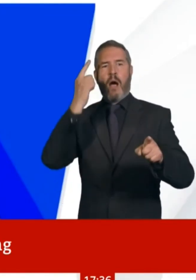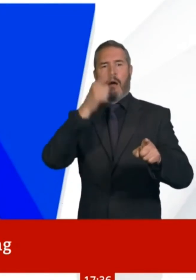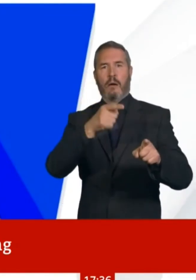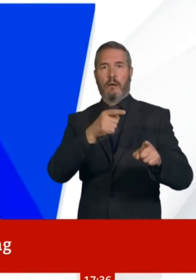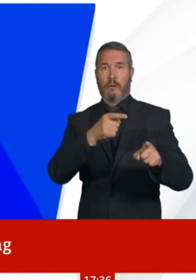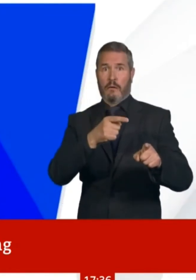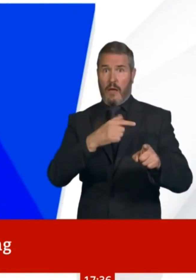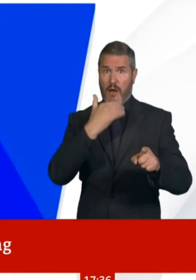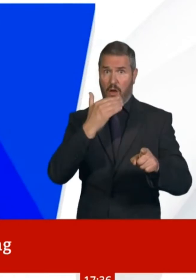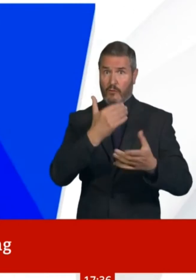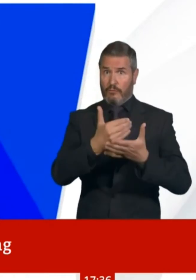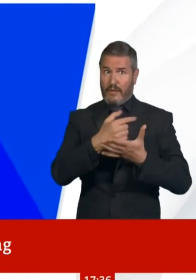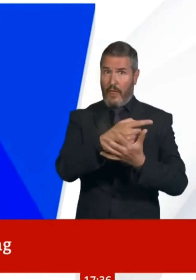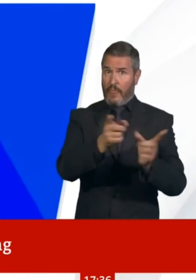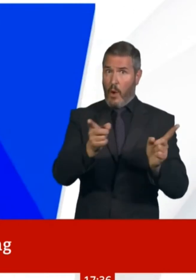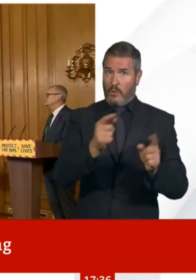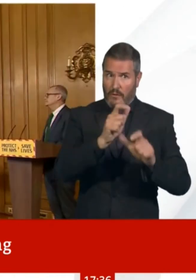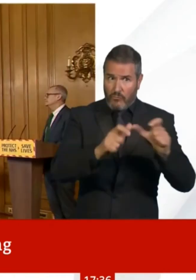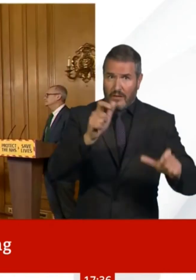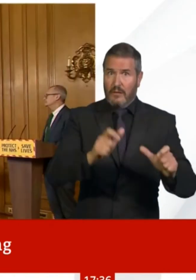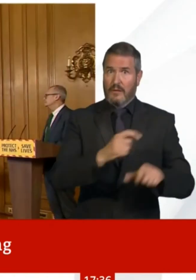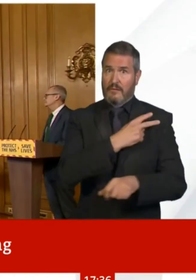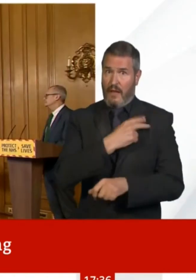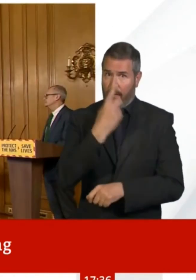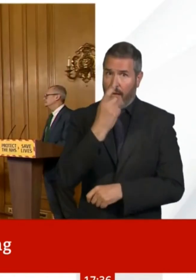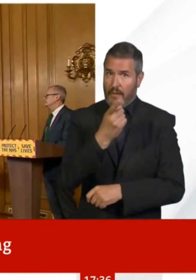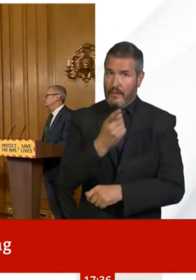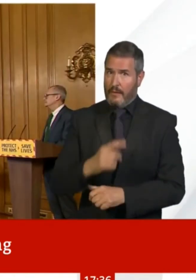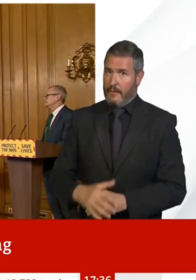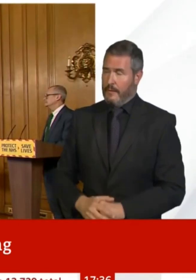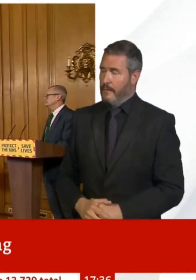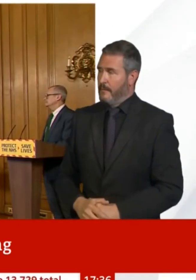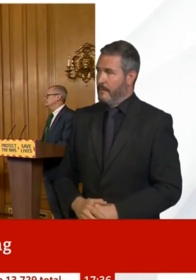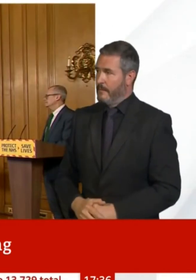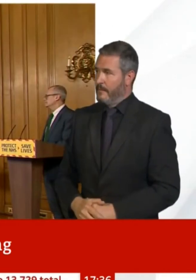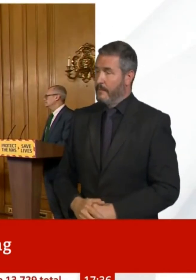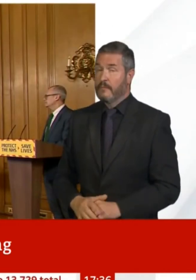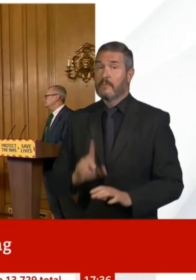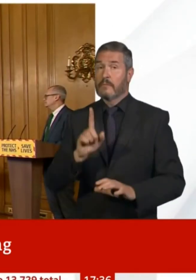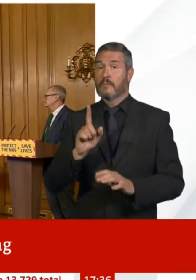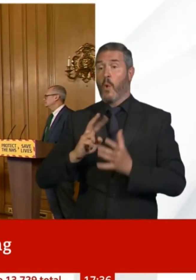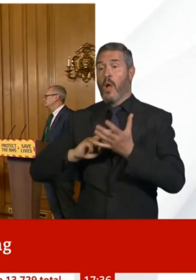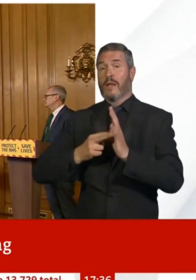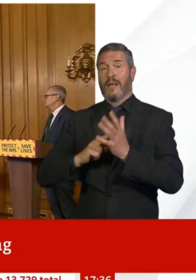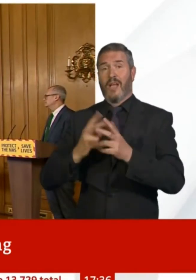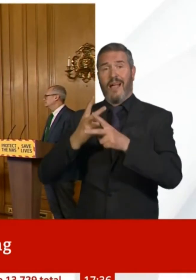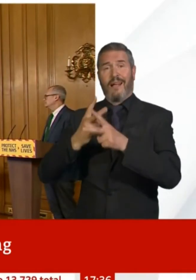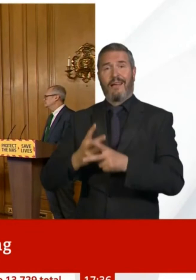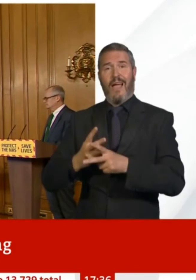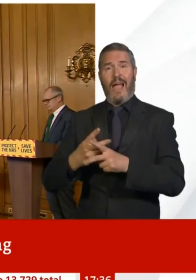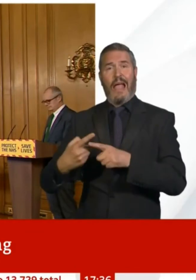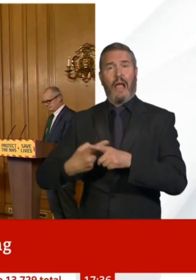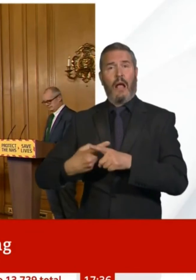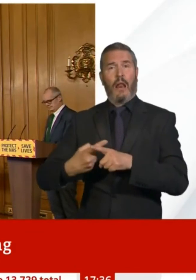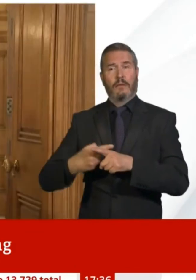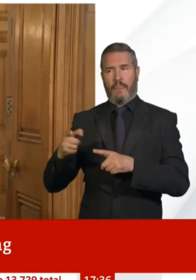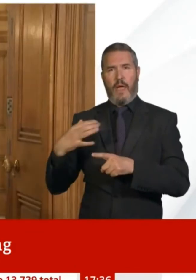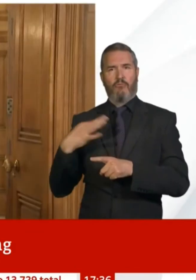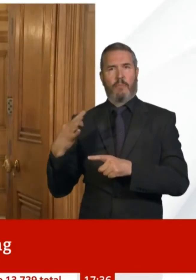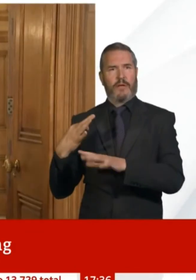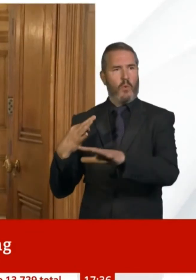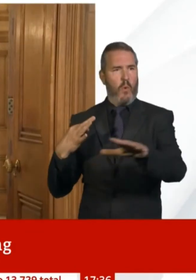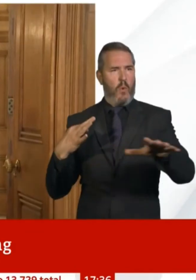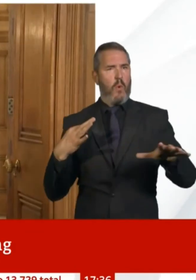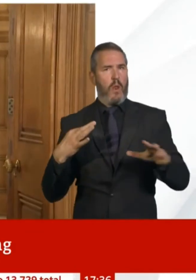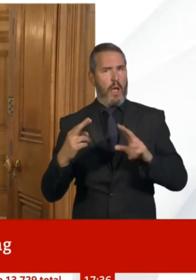be enough to protect people in those settings? Well, I noted that Care England, which represents the independent providers in the care